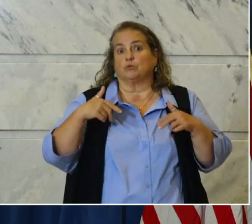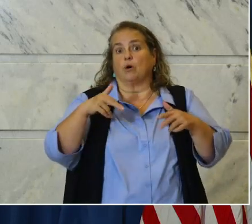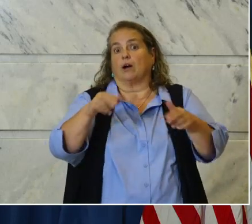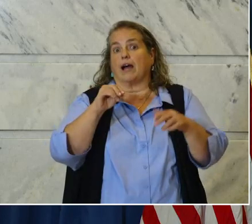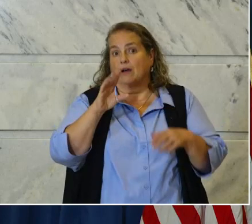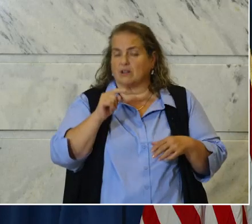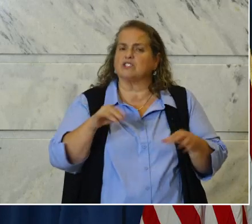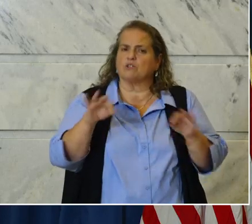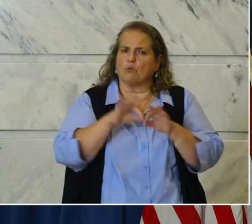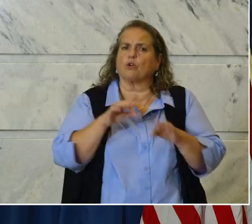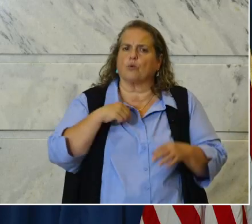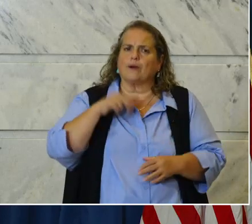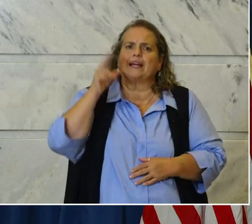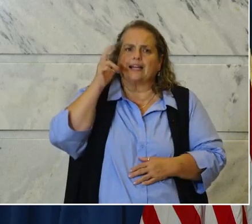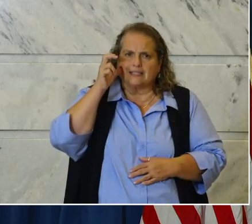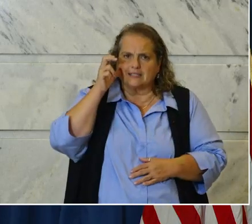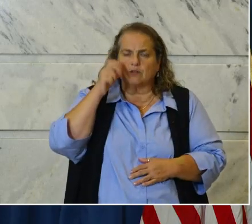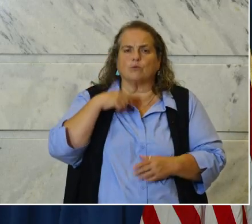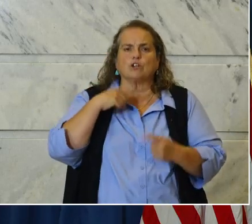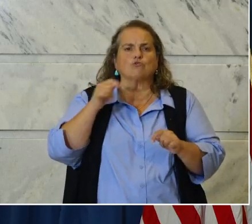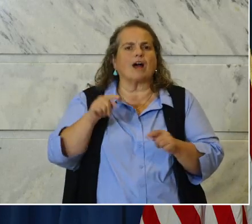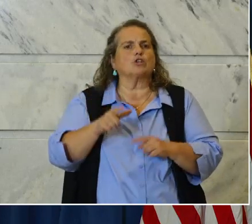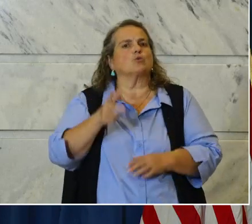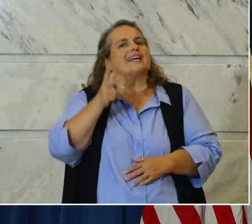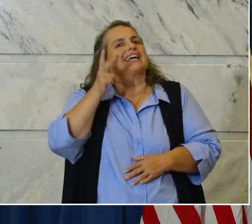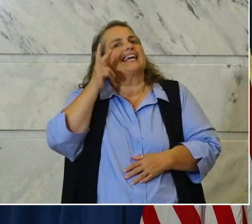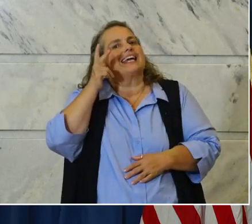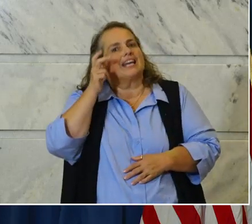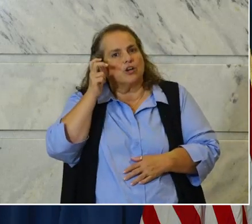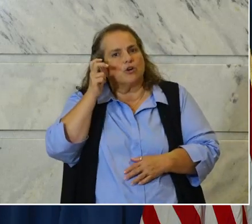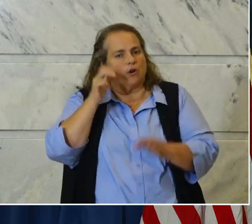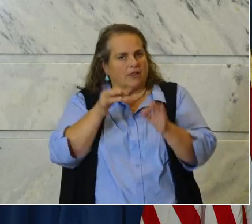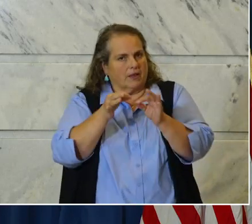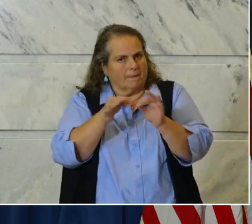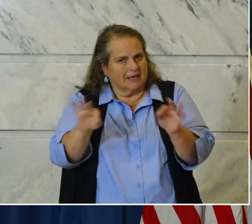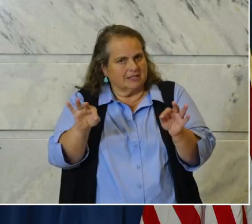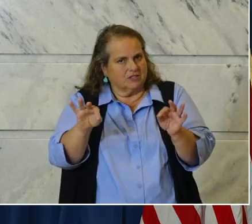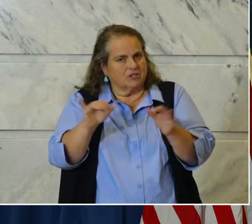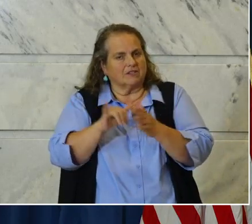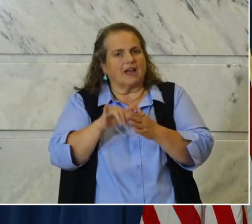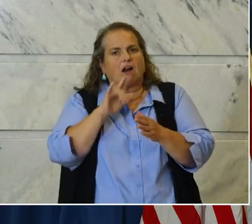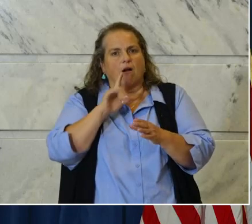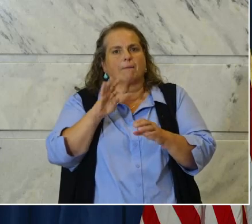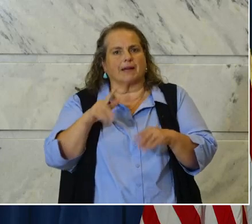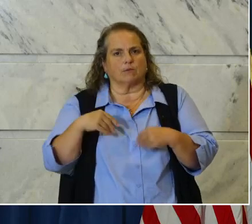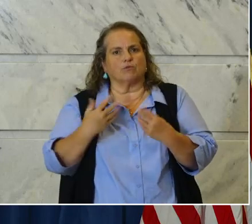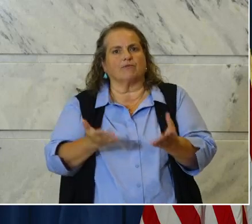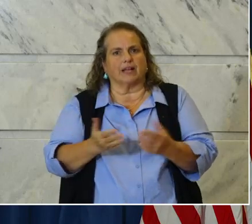we listen and we try to hear the messages that are being provided.